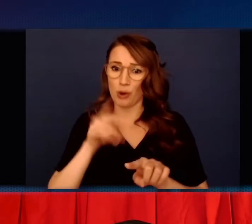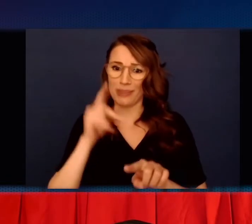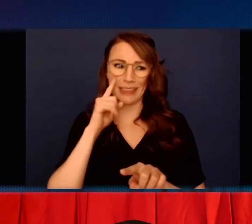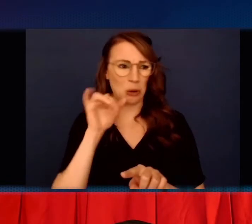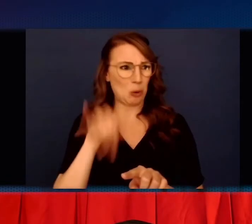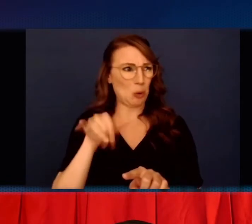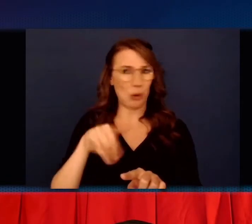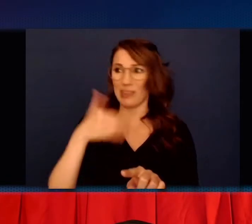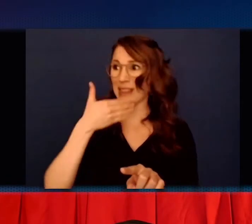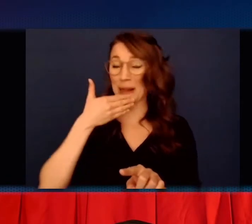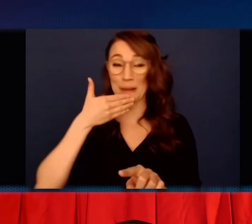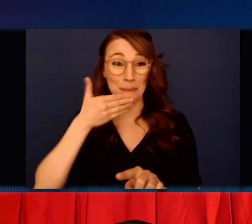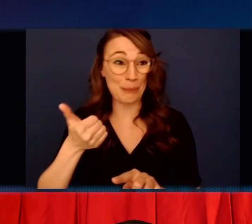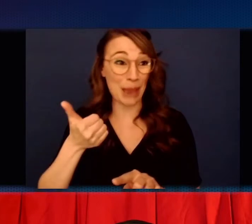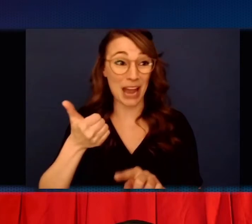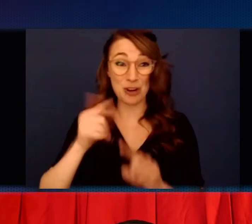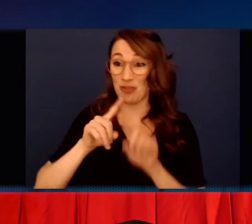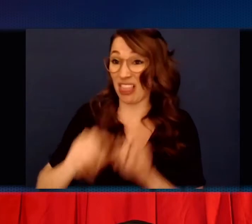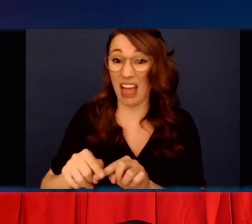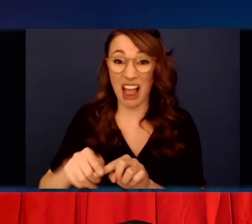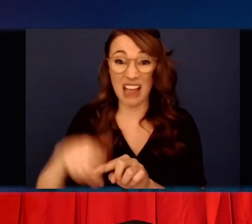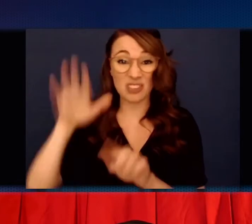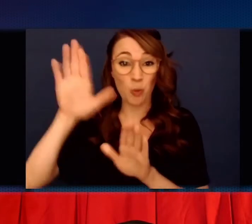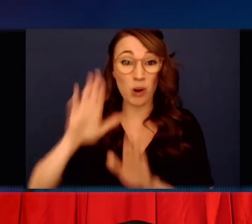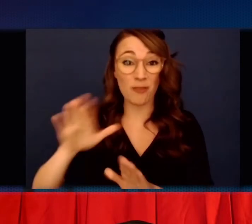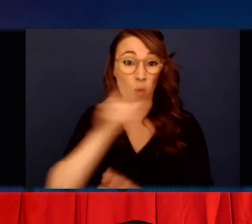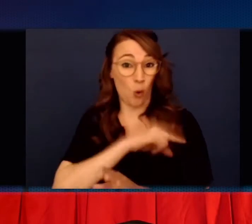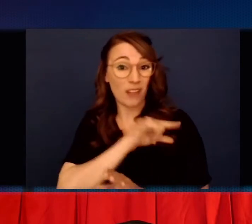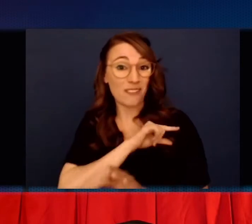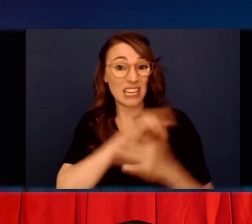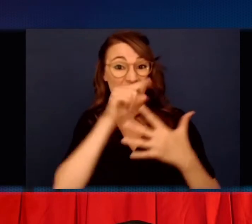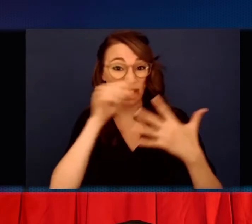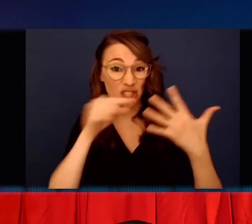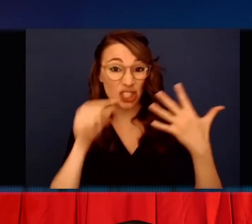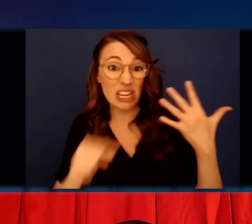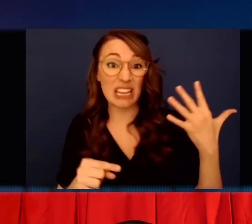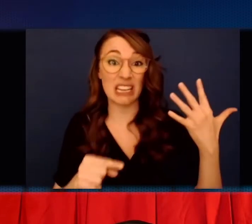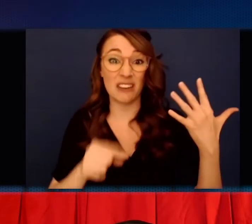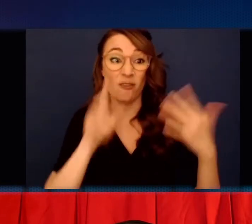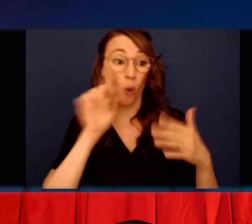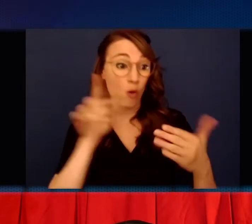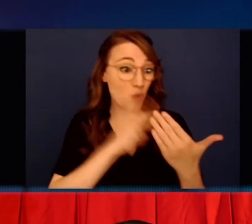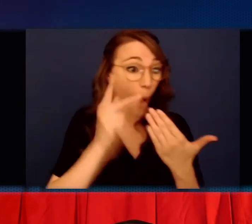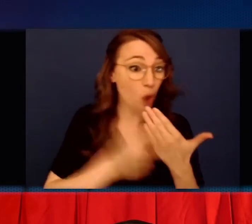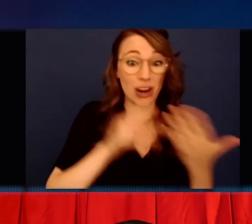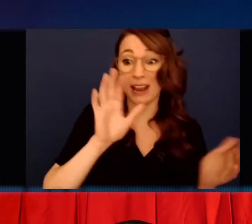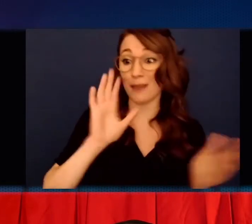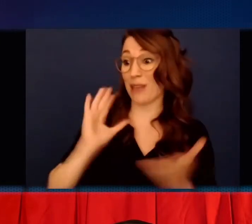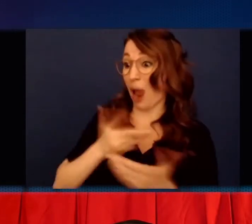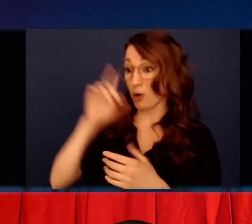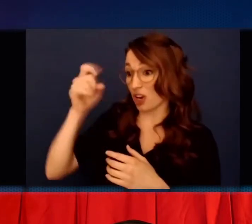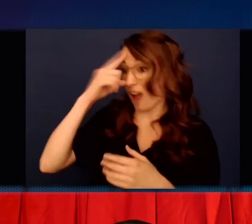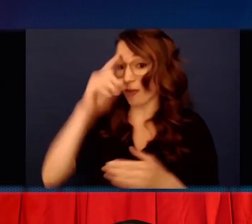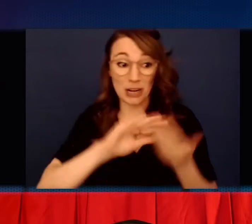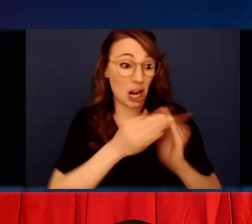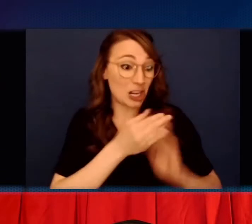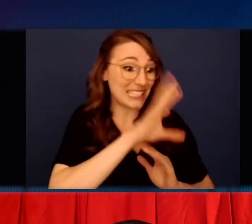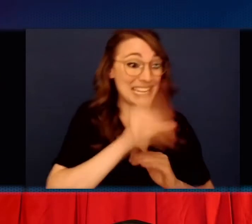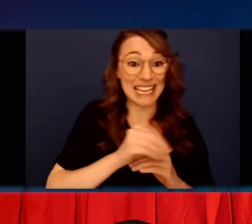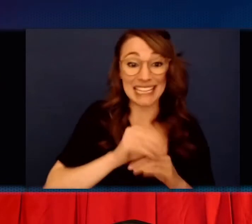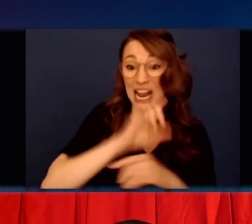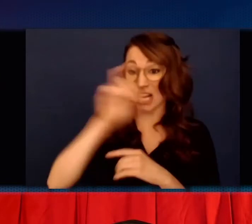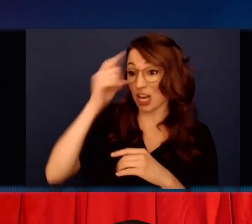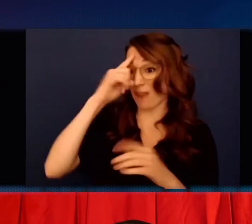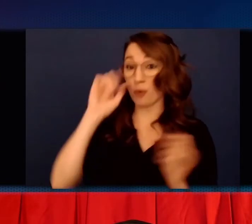use for their programs, qualification criteria for their programs. Our governments, our city and county governments are using the